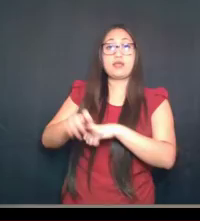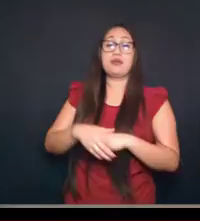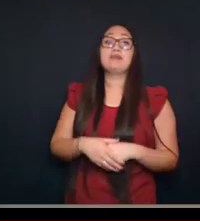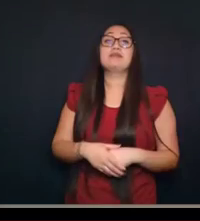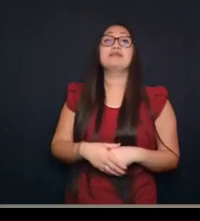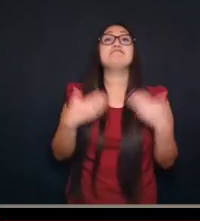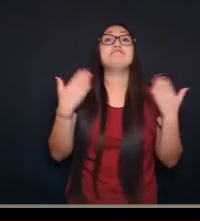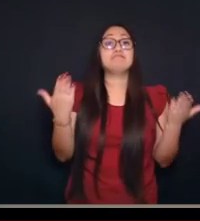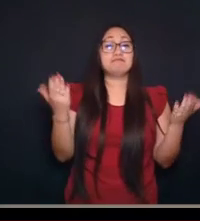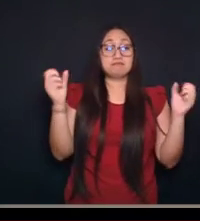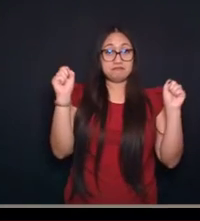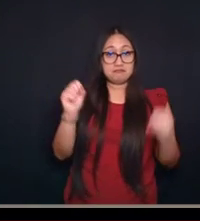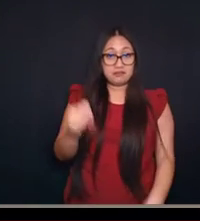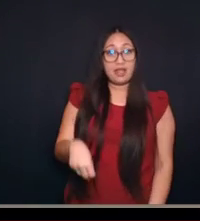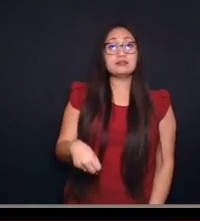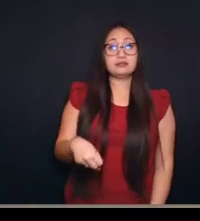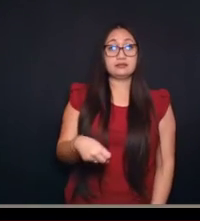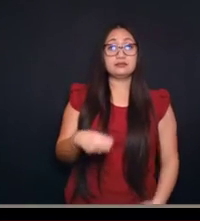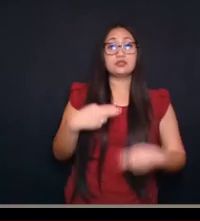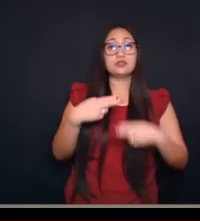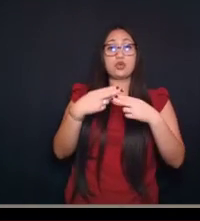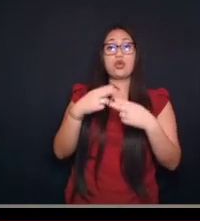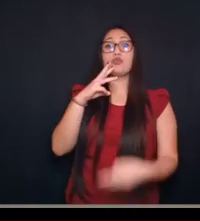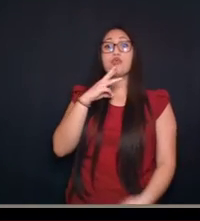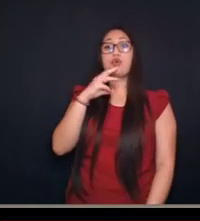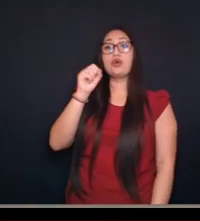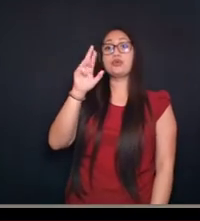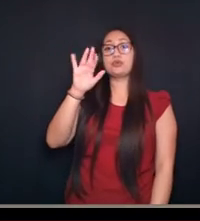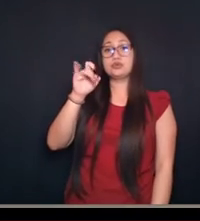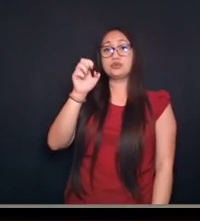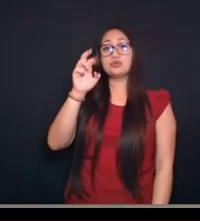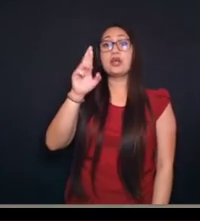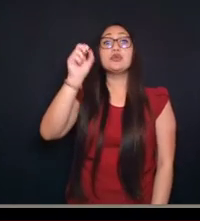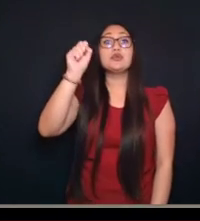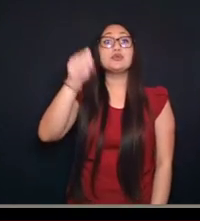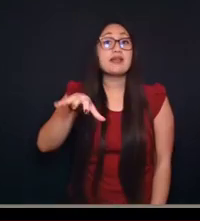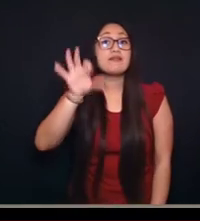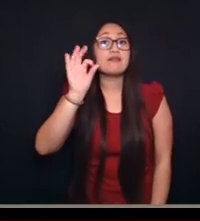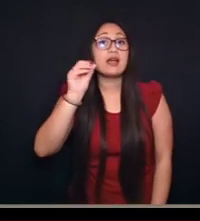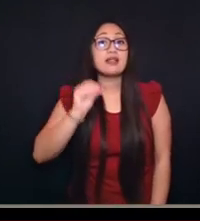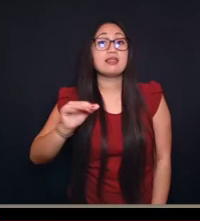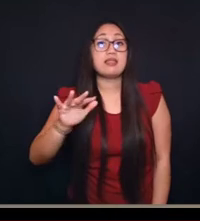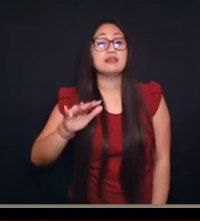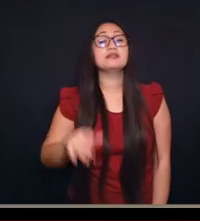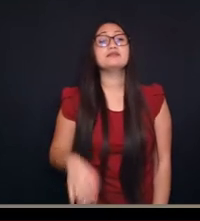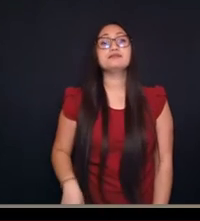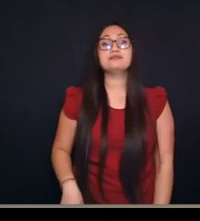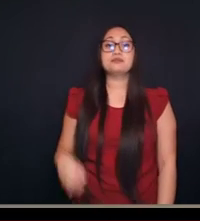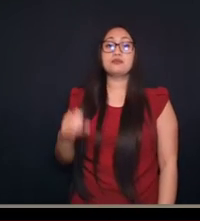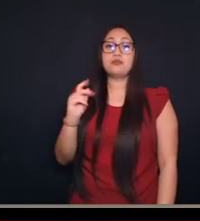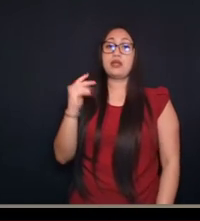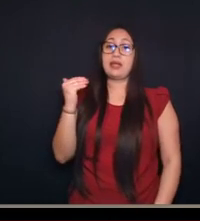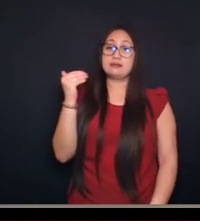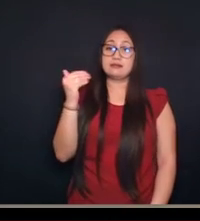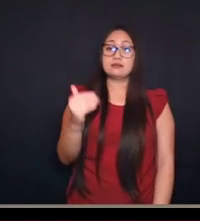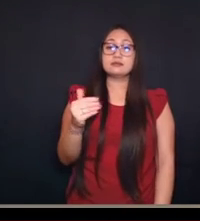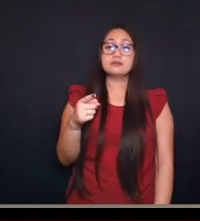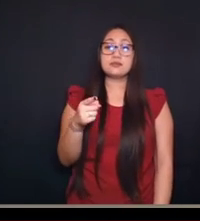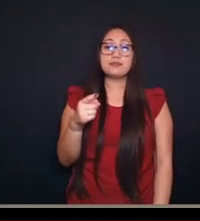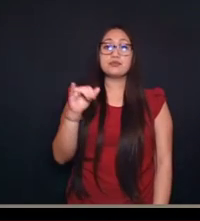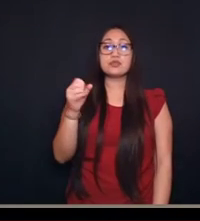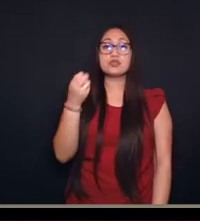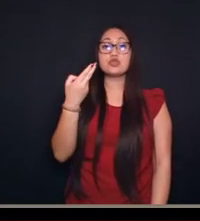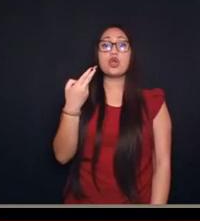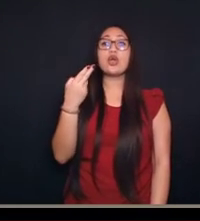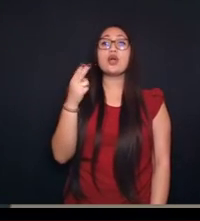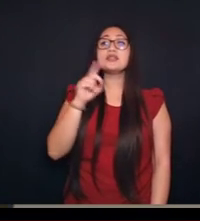striders, you could possibly find them on land. Okay? And next one, Josh, answer this one